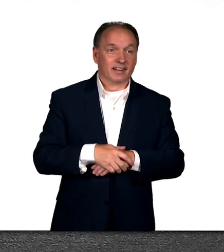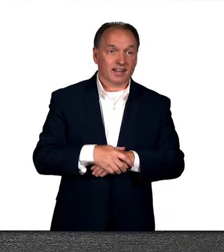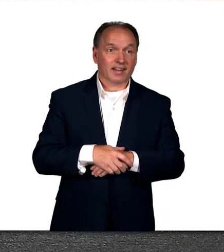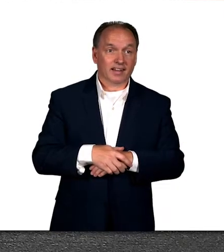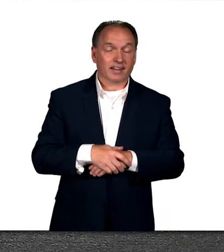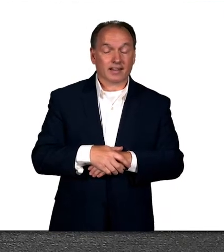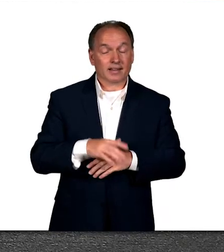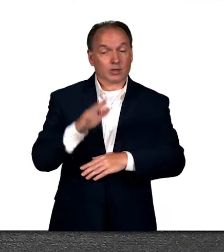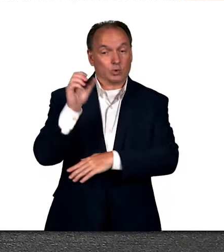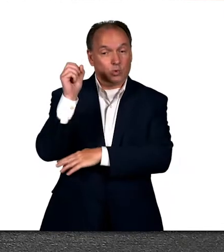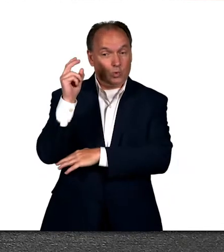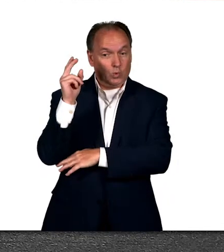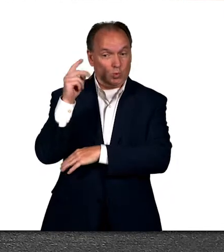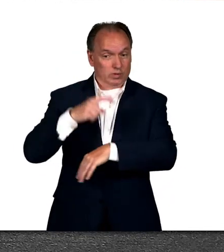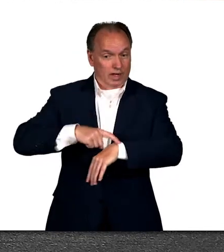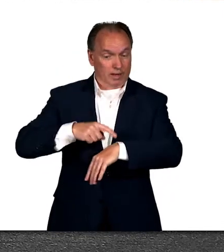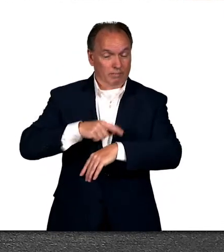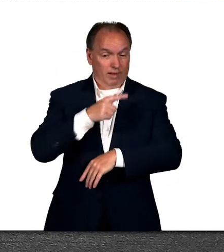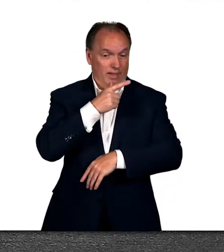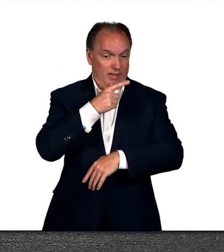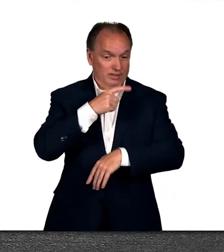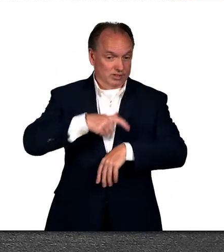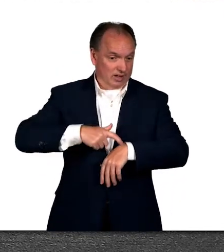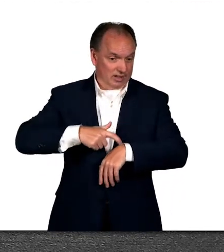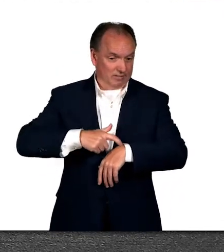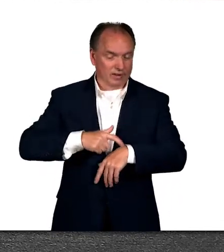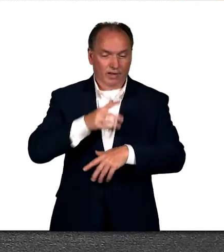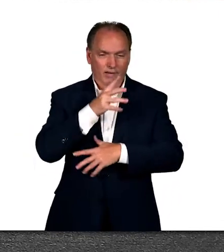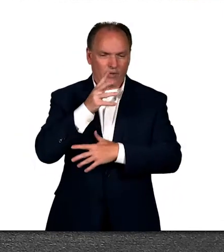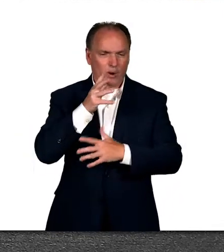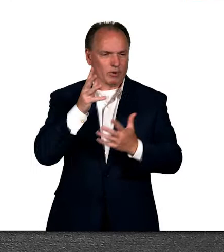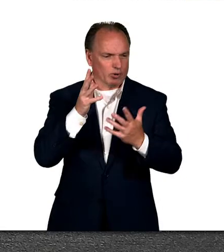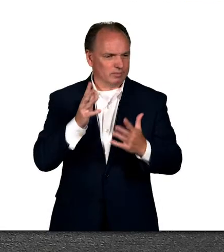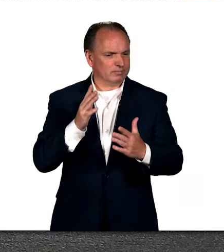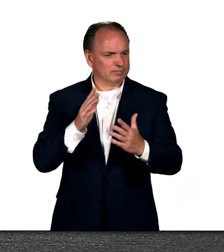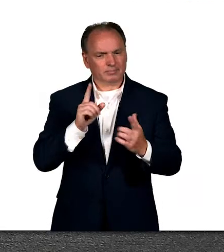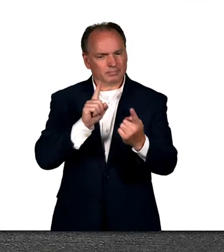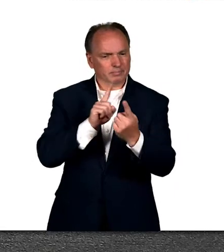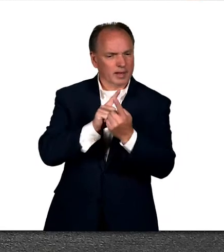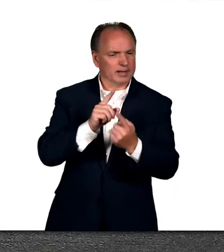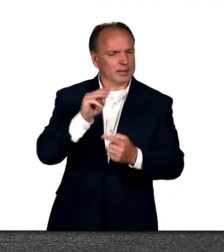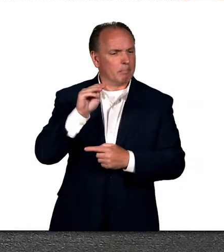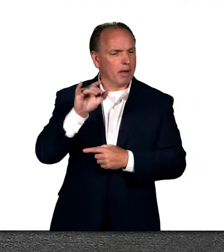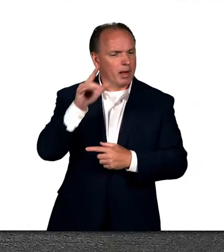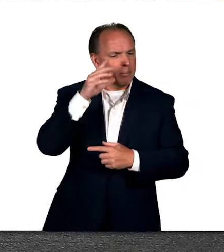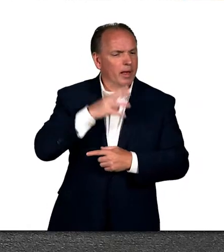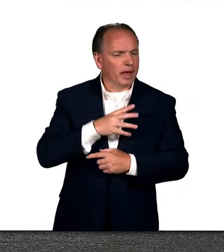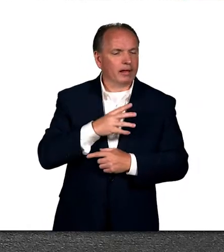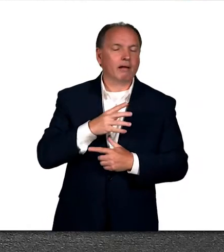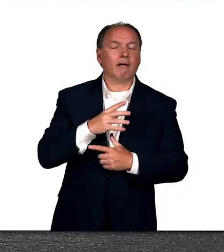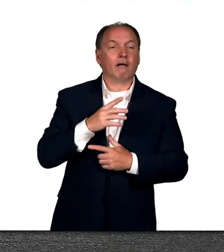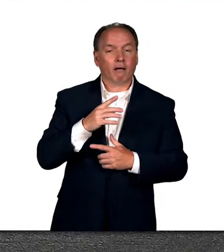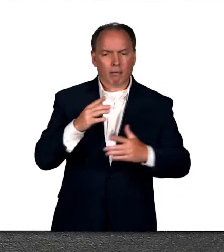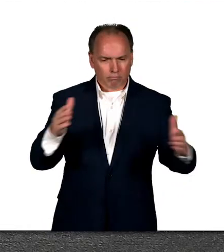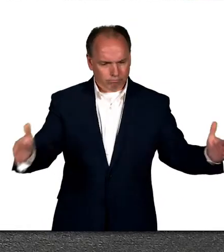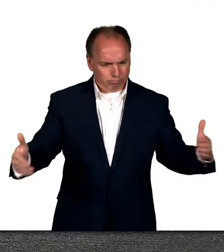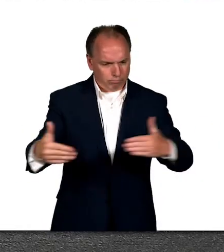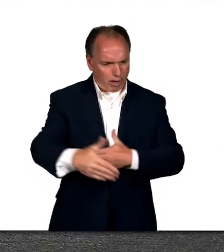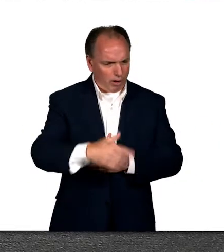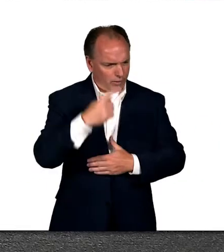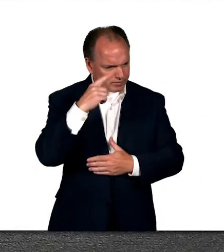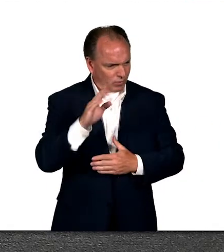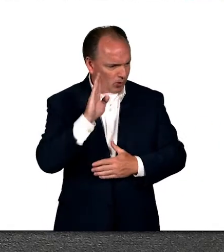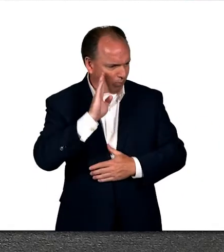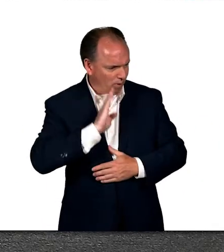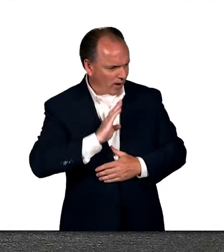It is noon and time for lunch. Farmer Brown meets the mailman coming up the path. He has a package for the Browns.